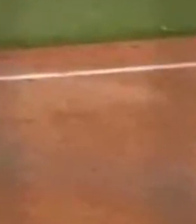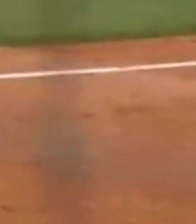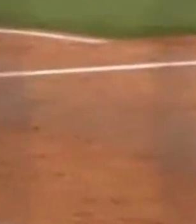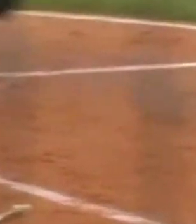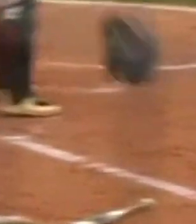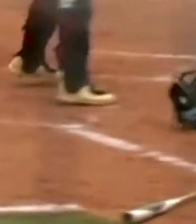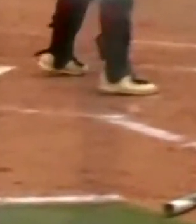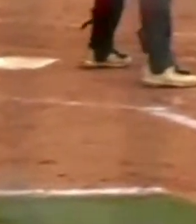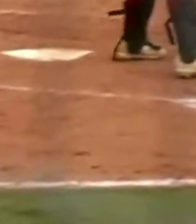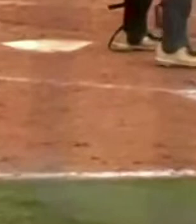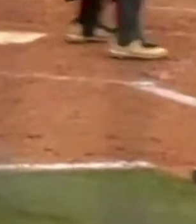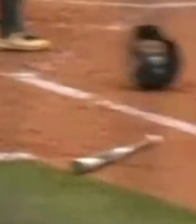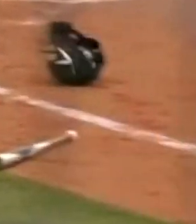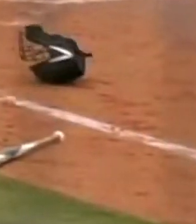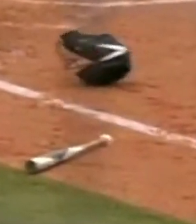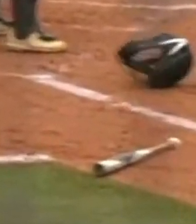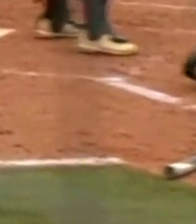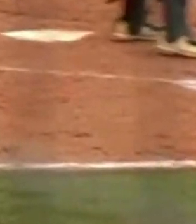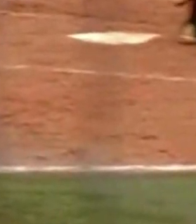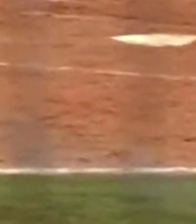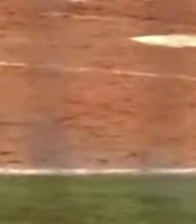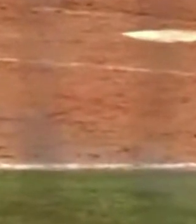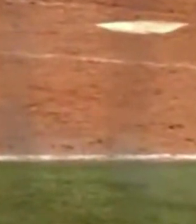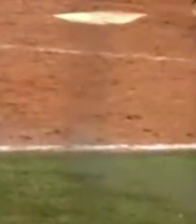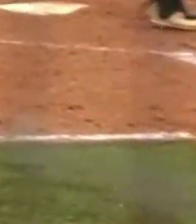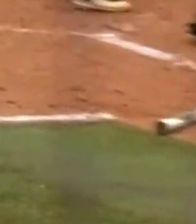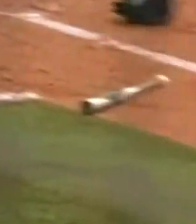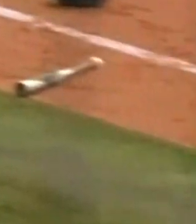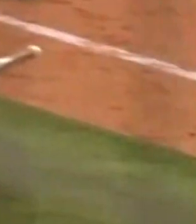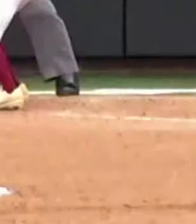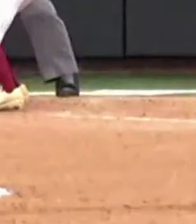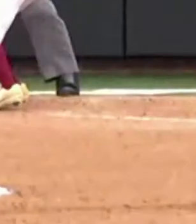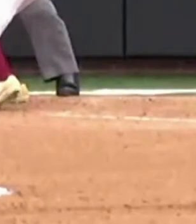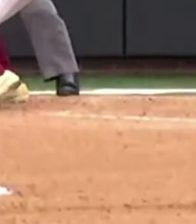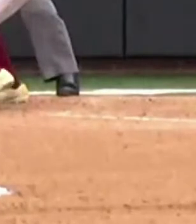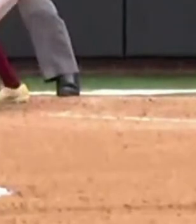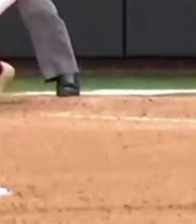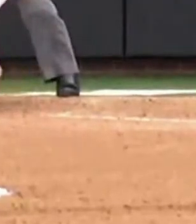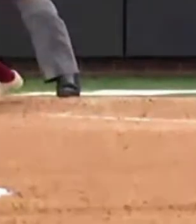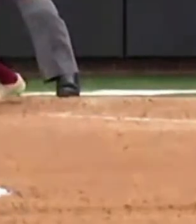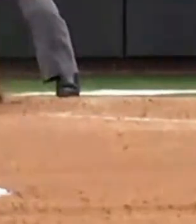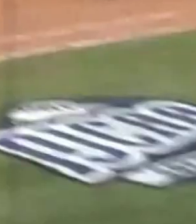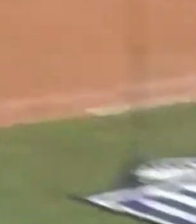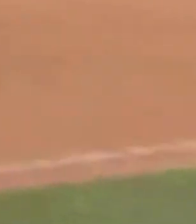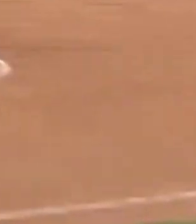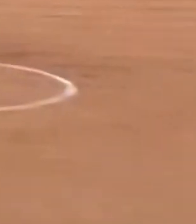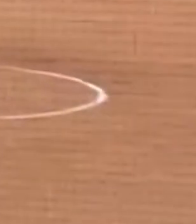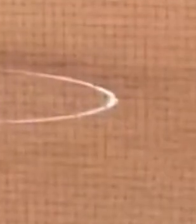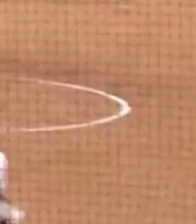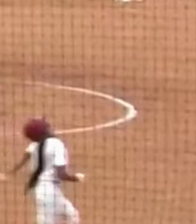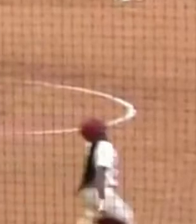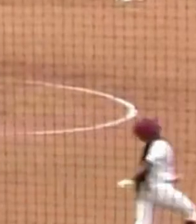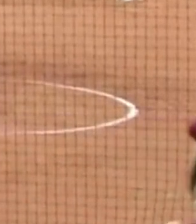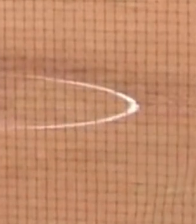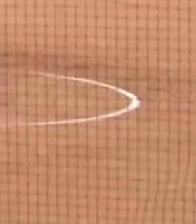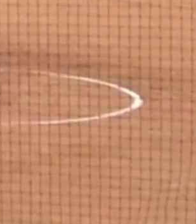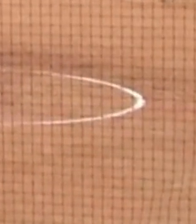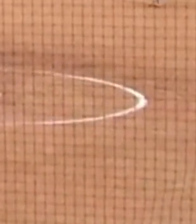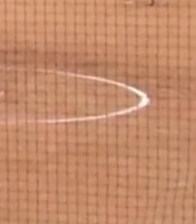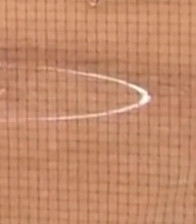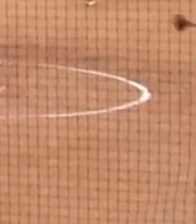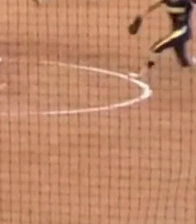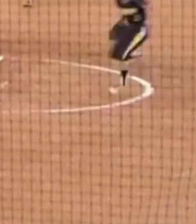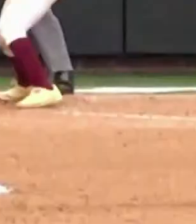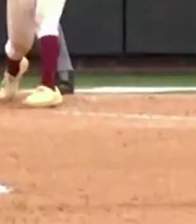said it best, just win, baby, win. All I do is win, win, win, no matter what. Got money on my mind, I can never get it